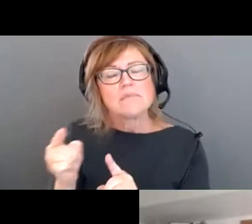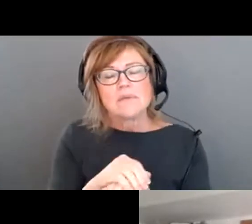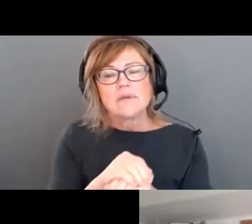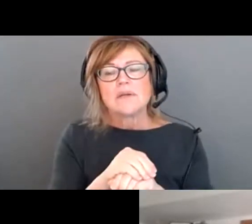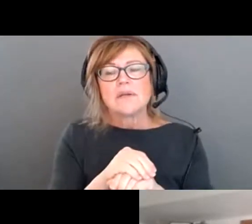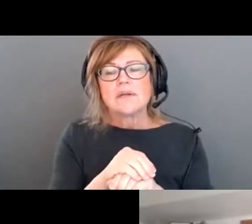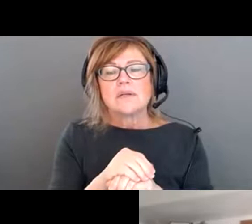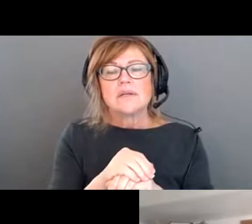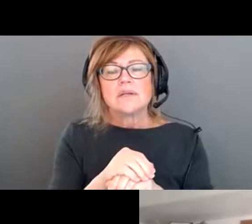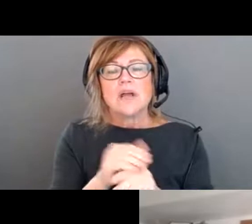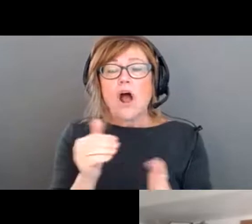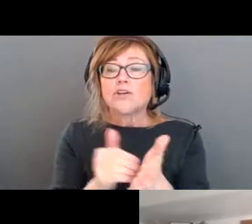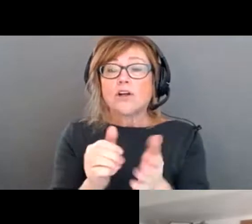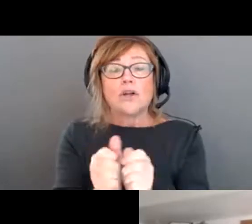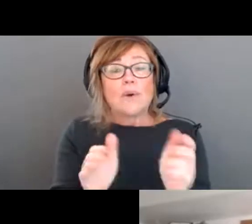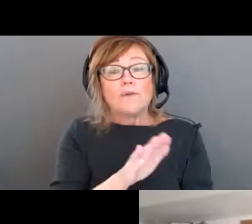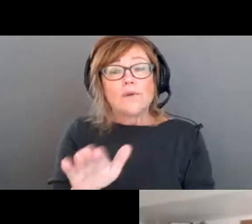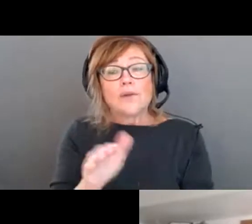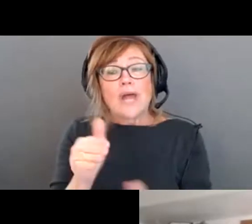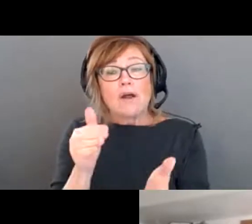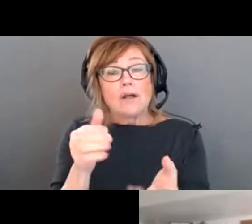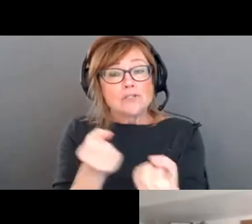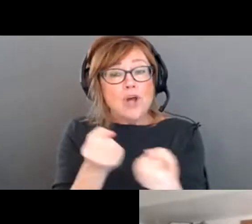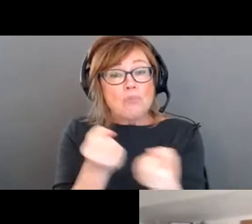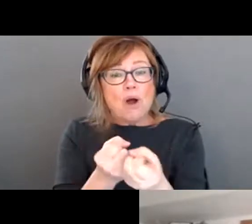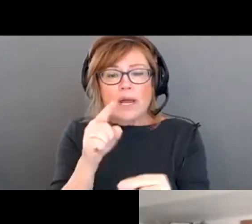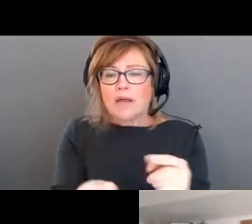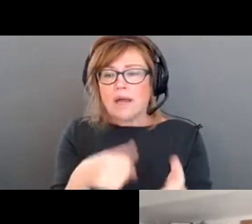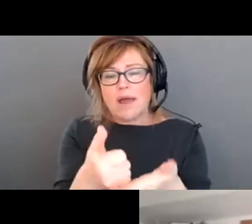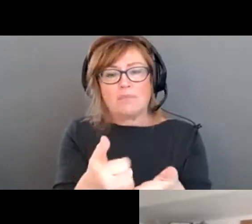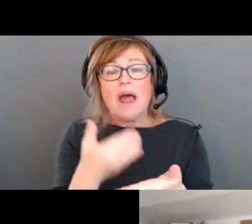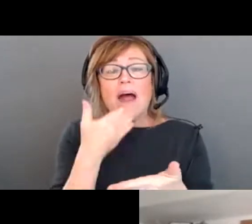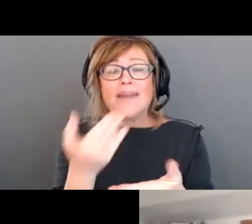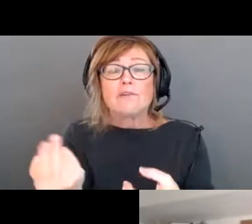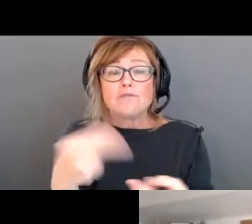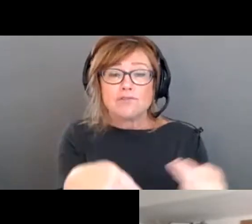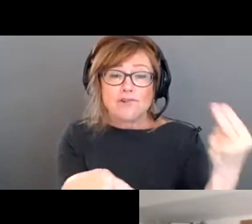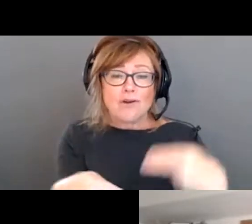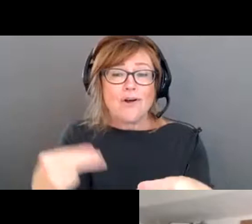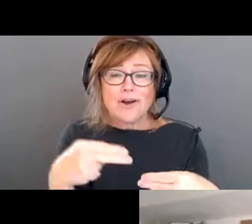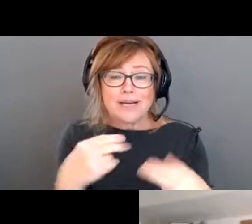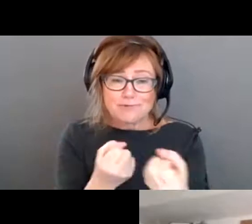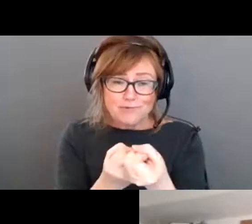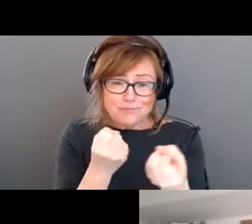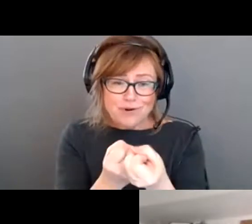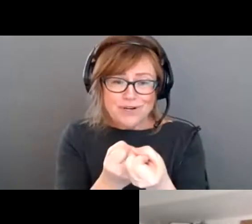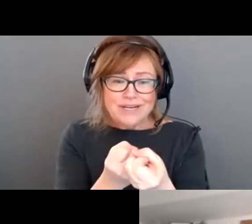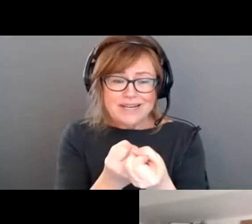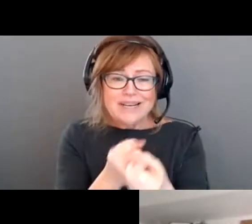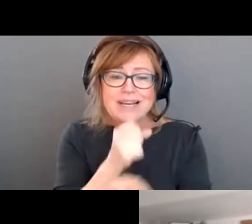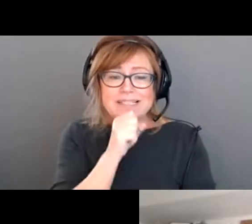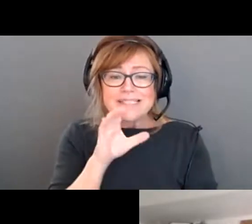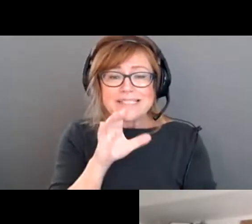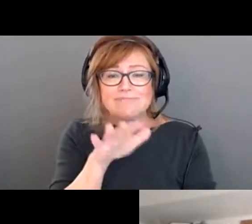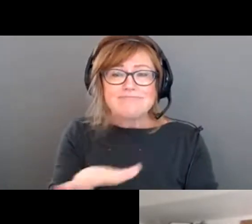the support of the doctors, sometimes we get nowhere. So I thank you for being very supportive of seniors within the